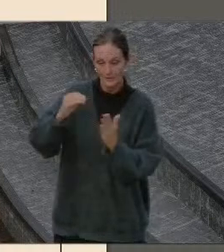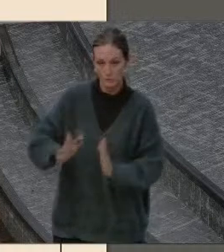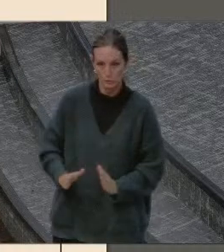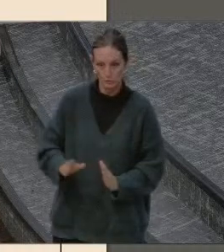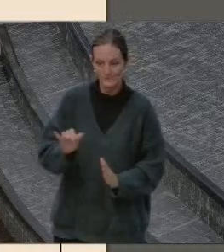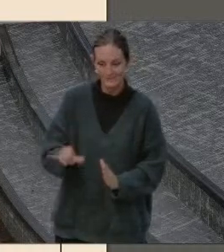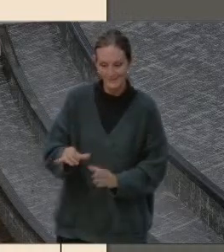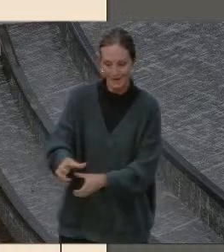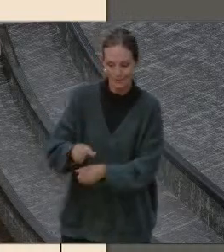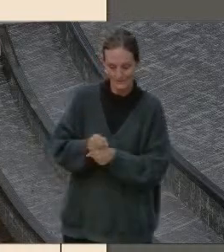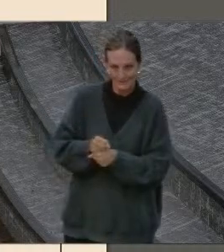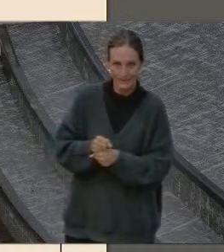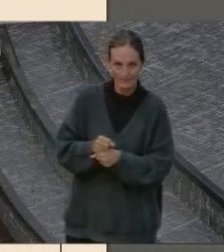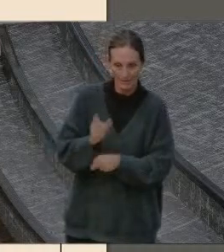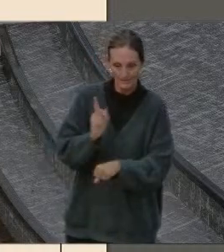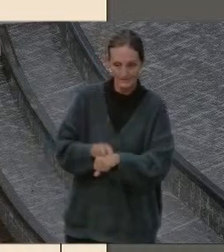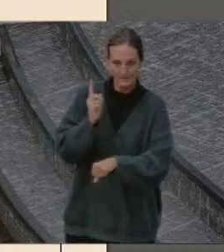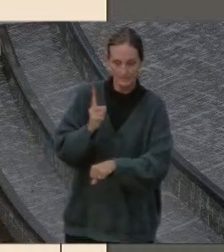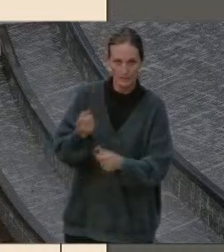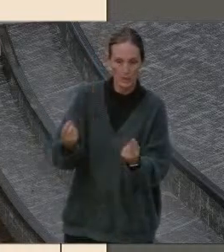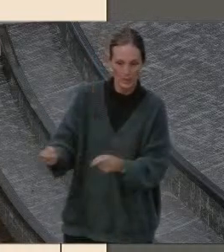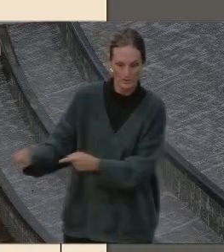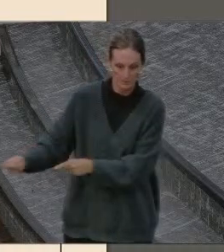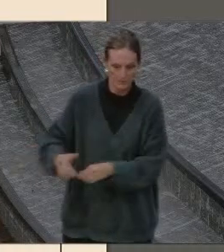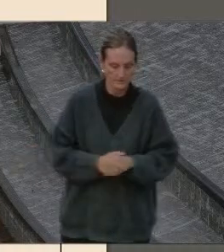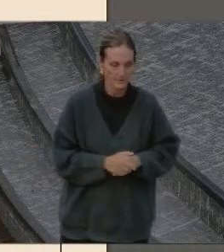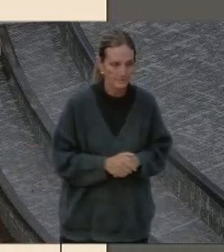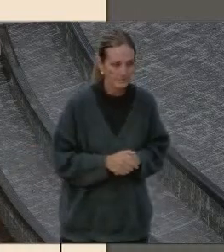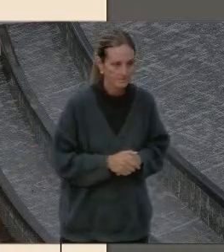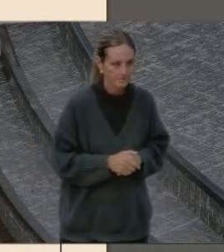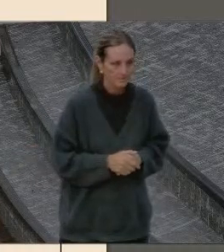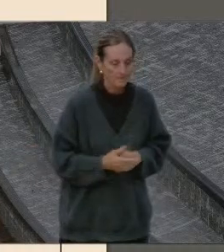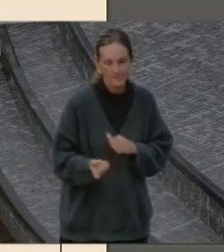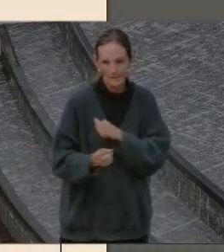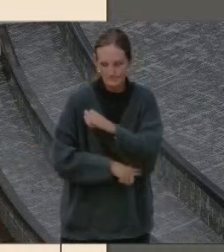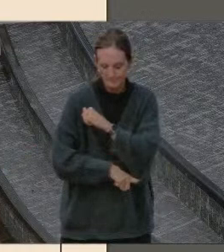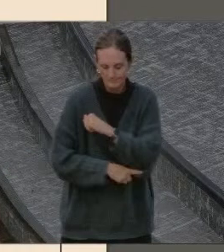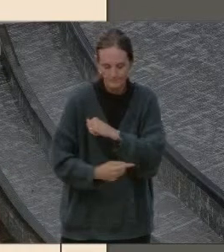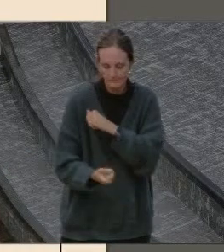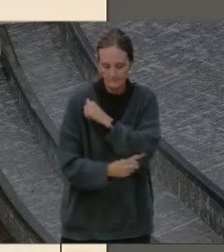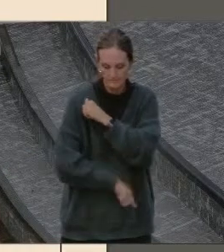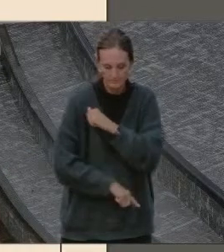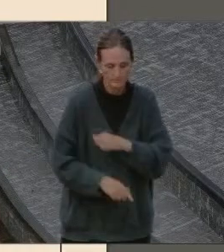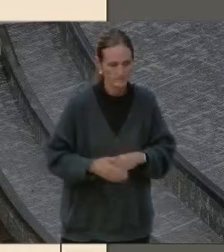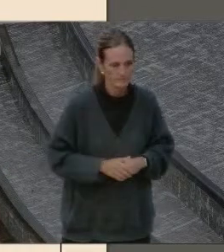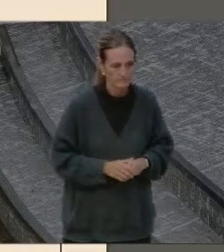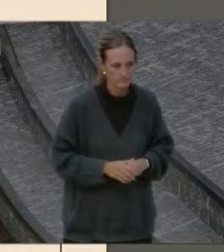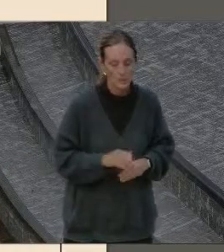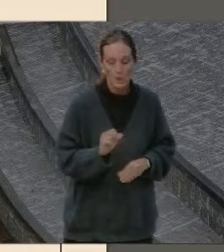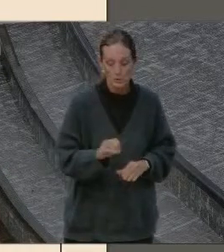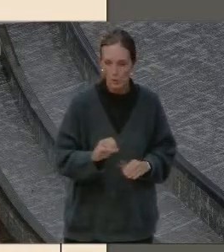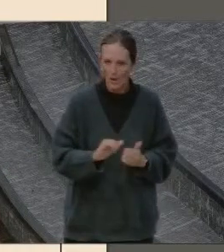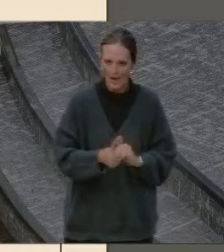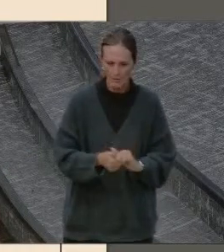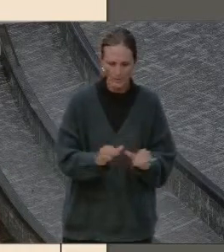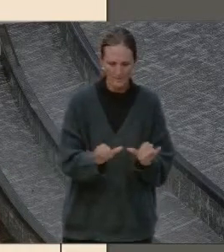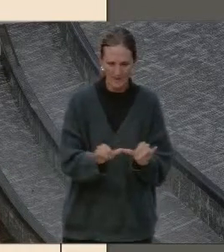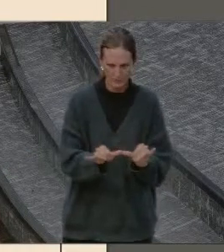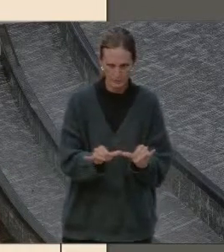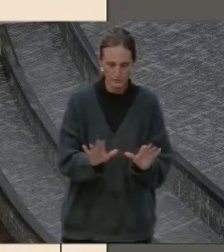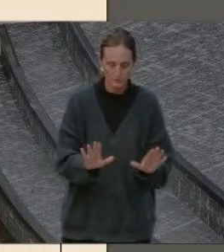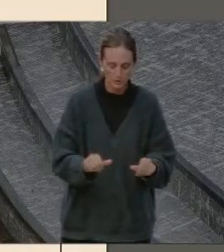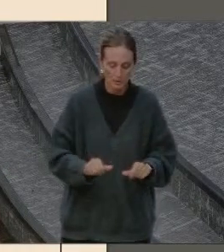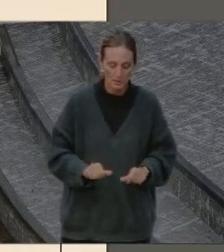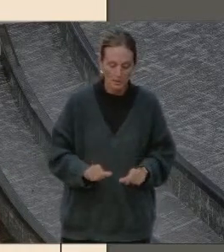disciplinary consequence. Similarly, disparities in discipline can be measured in several ways. The prior